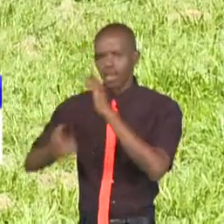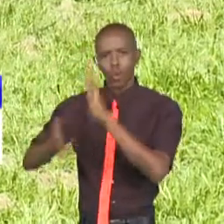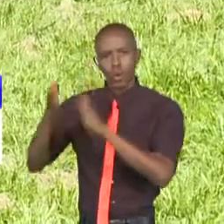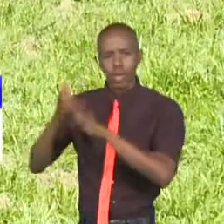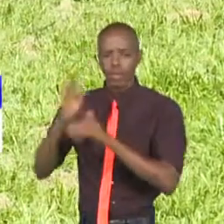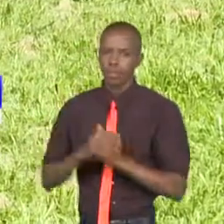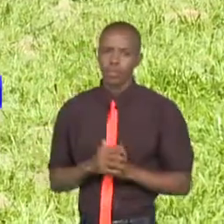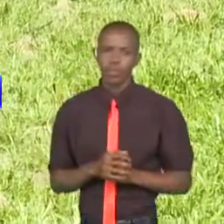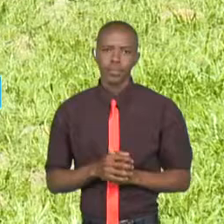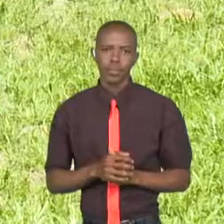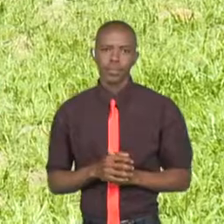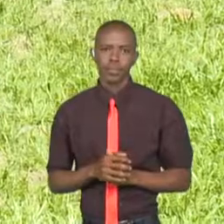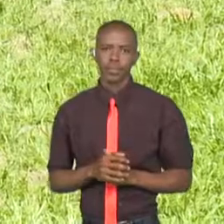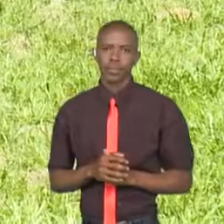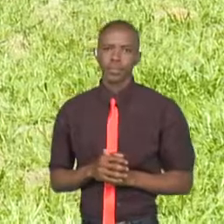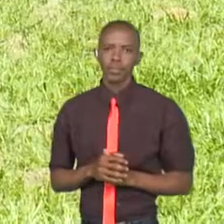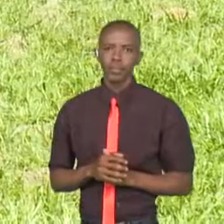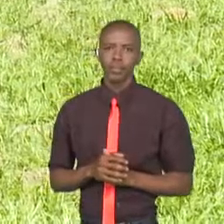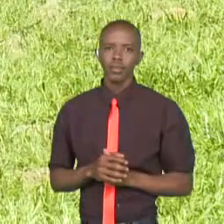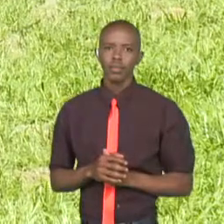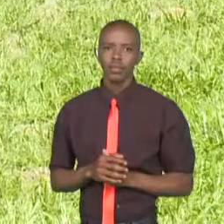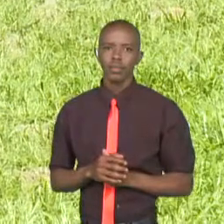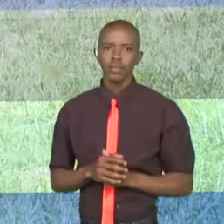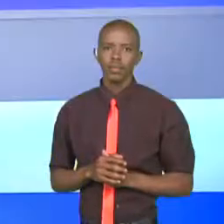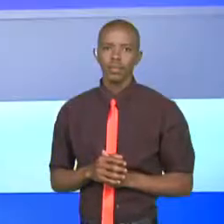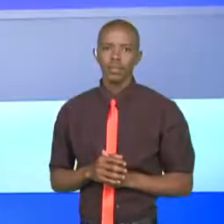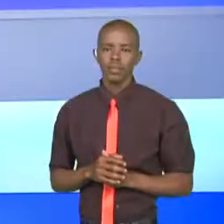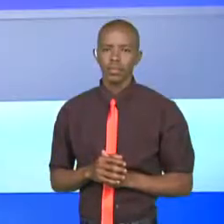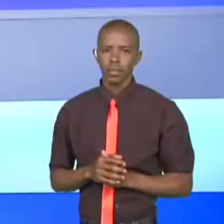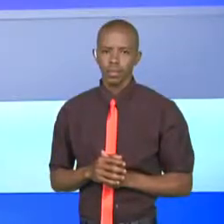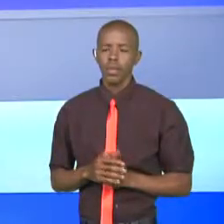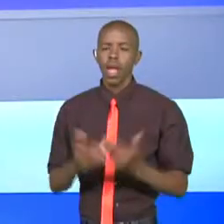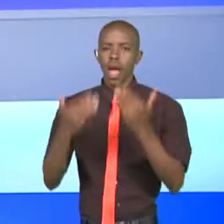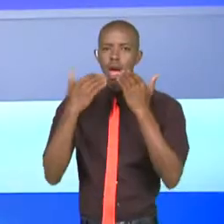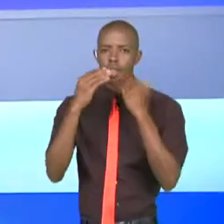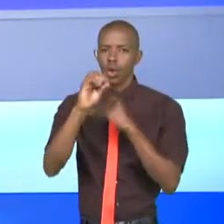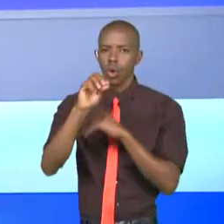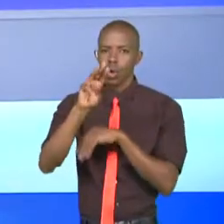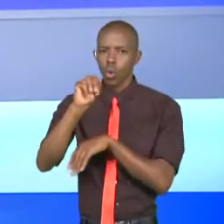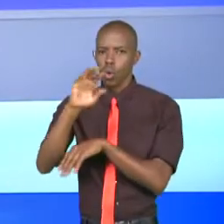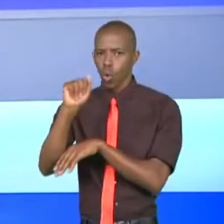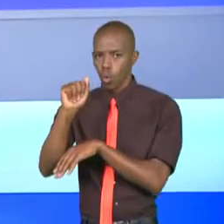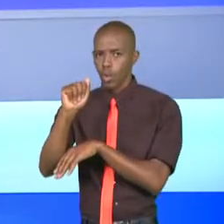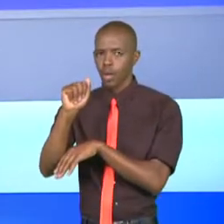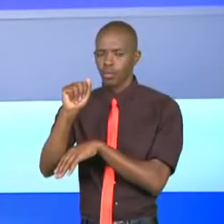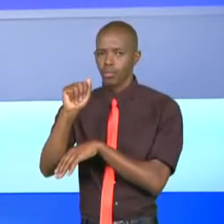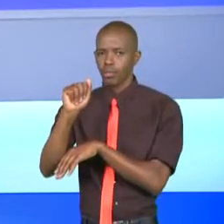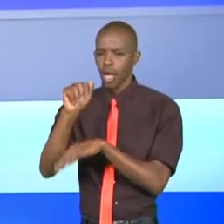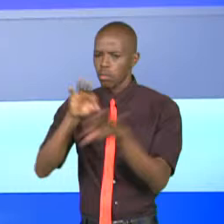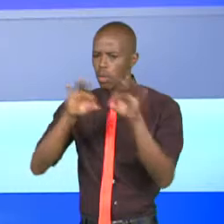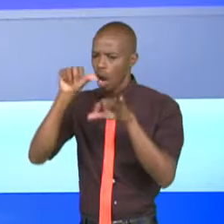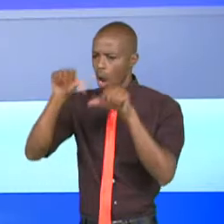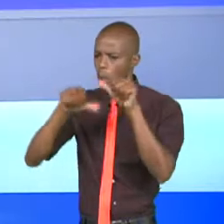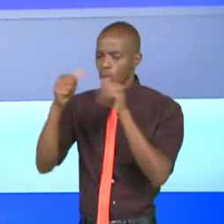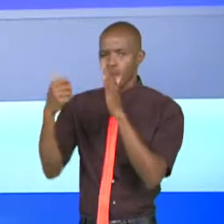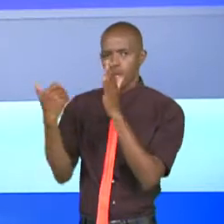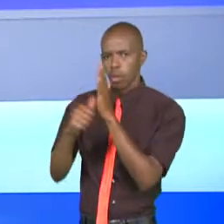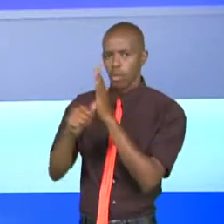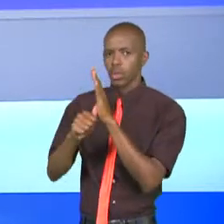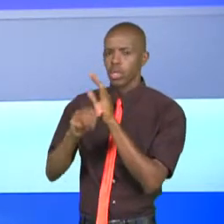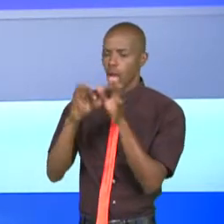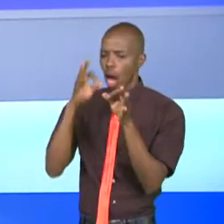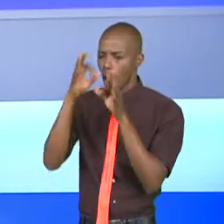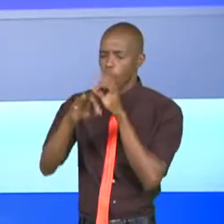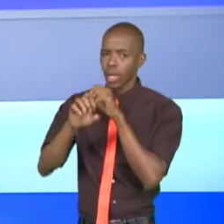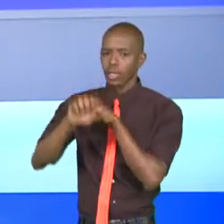Switch TV, I'm Robert Ouma. Thank you, Robert Ouma, for highlighting the menace at Embakasi South